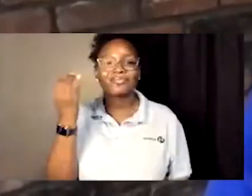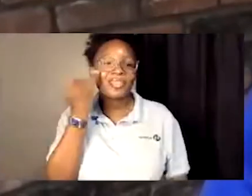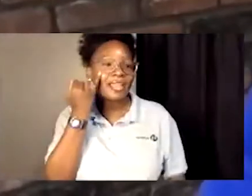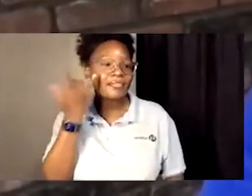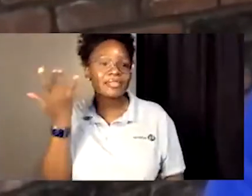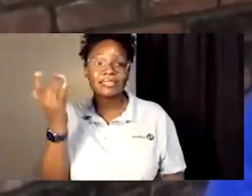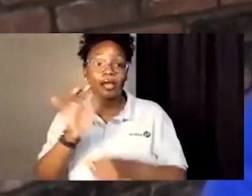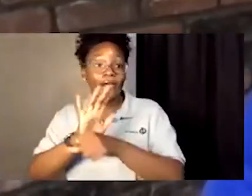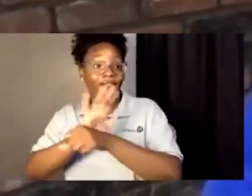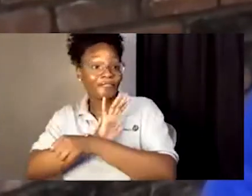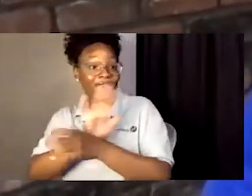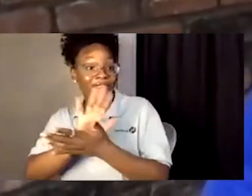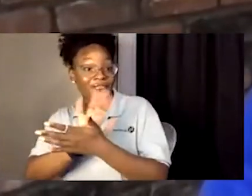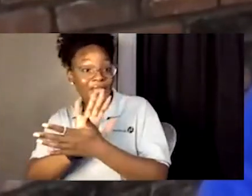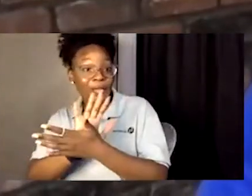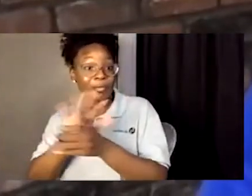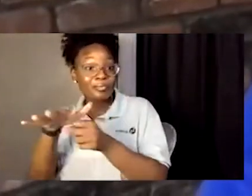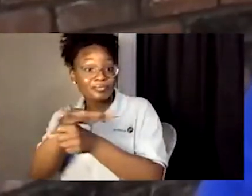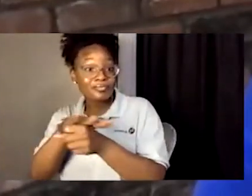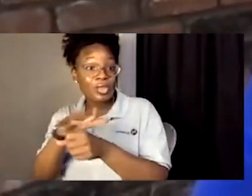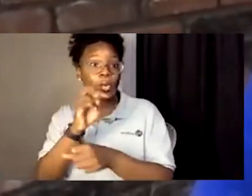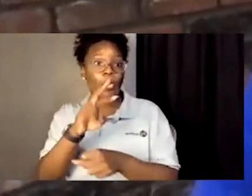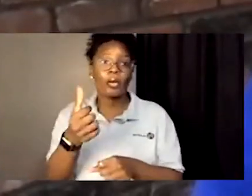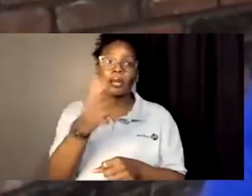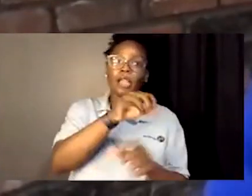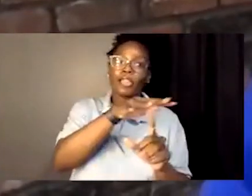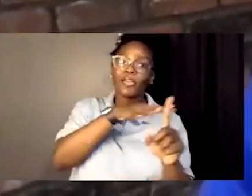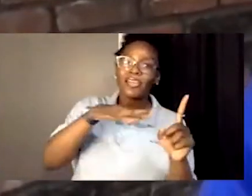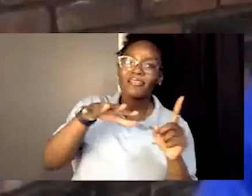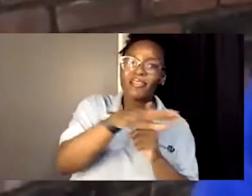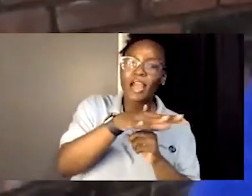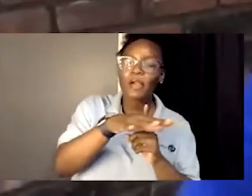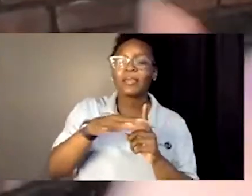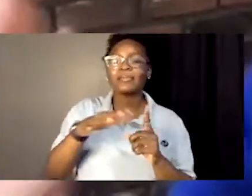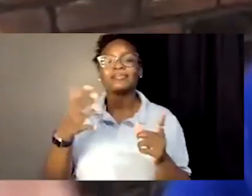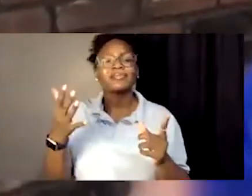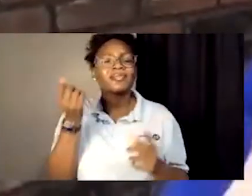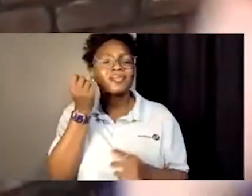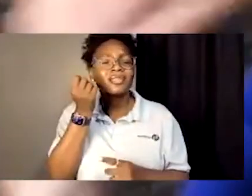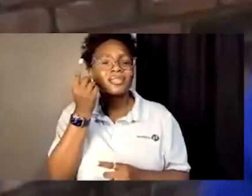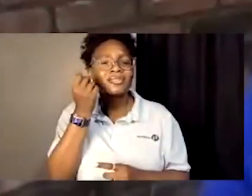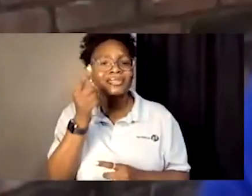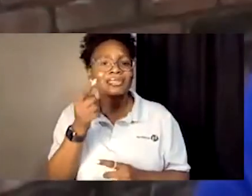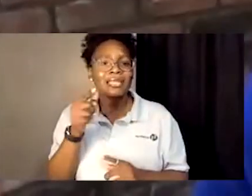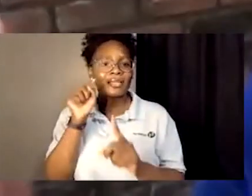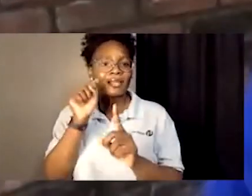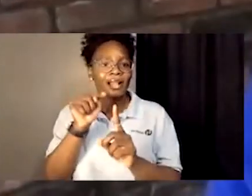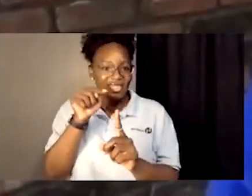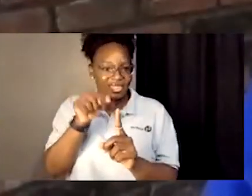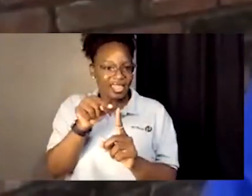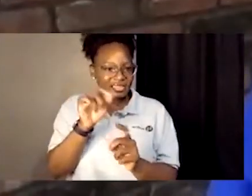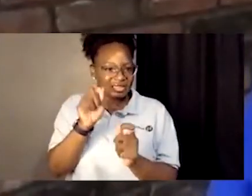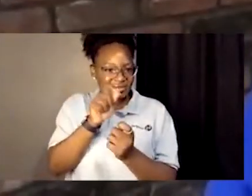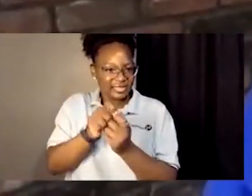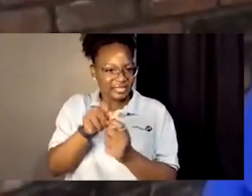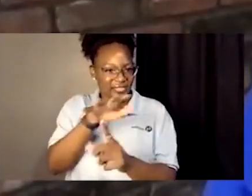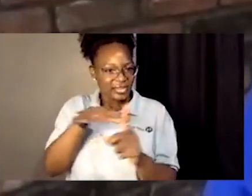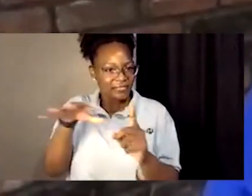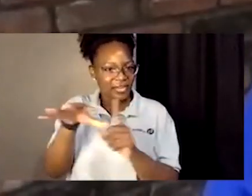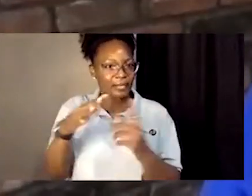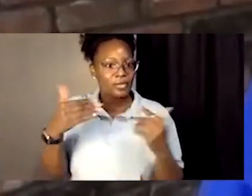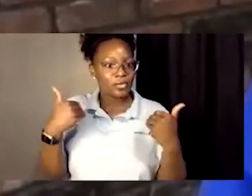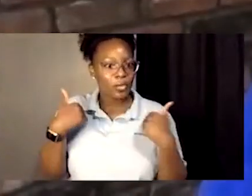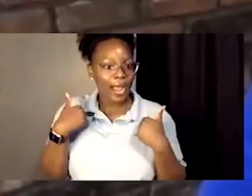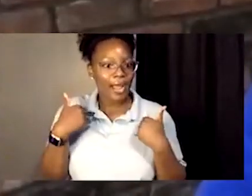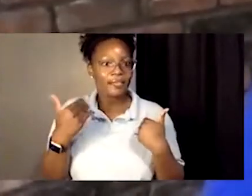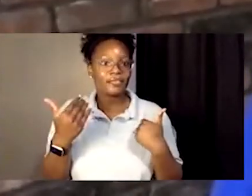And in this corporate environment, you are just getting access to all of these people that truly would not otherwise see the